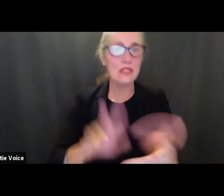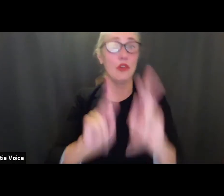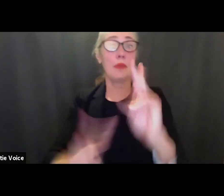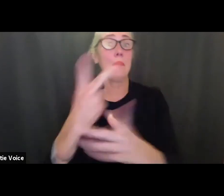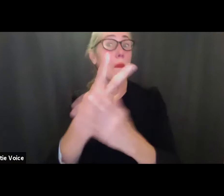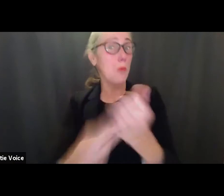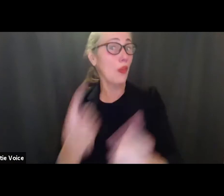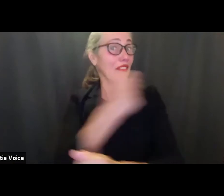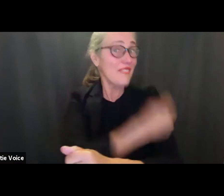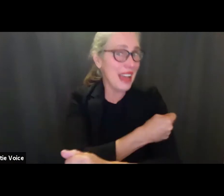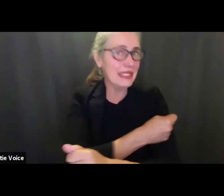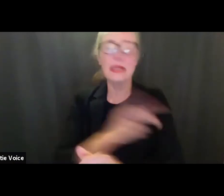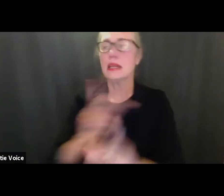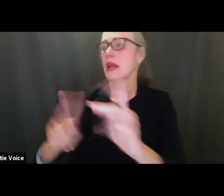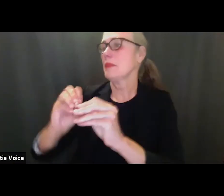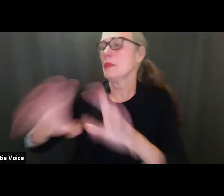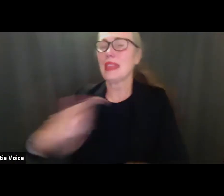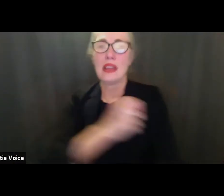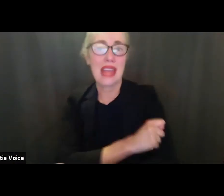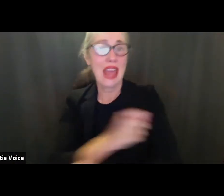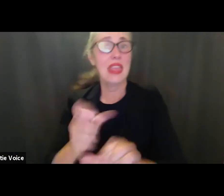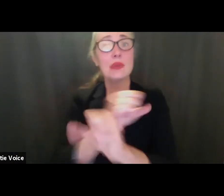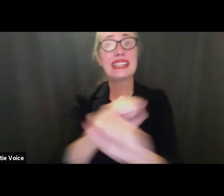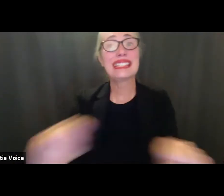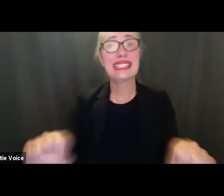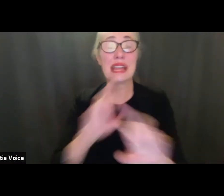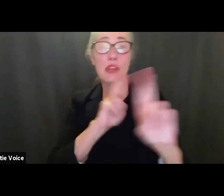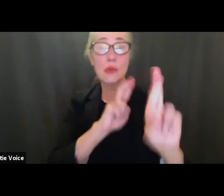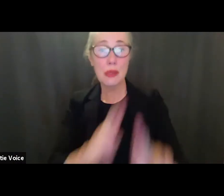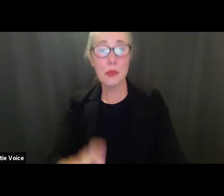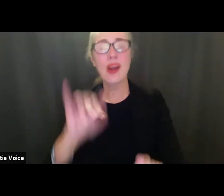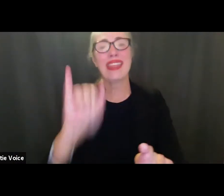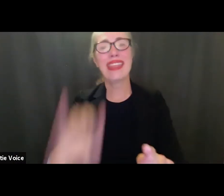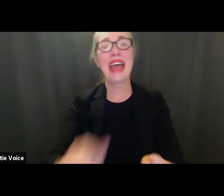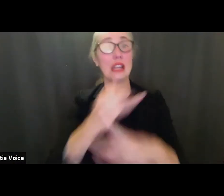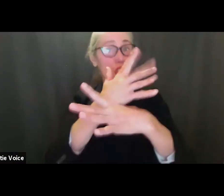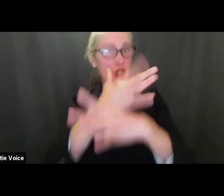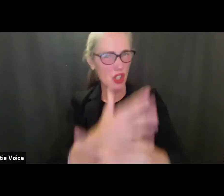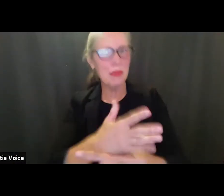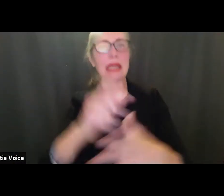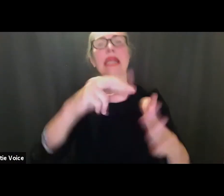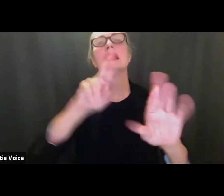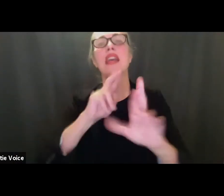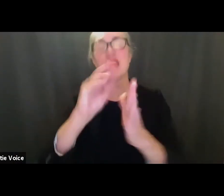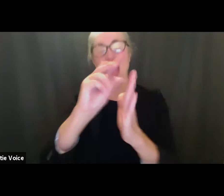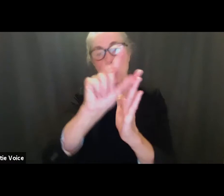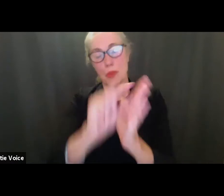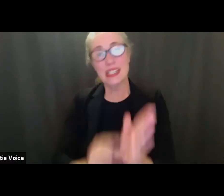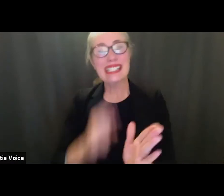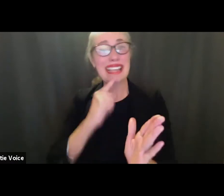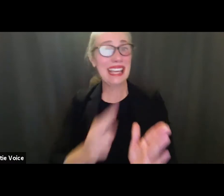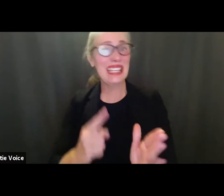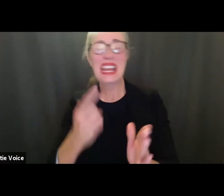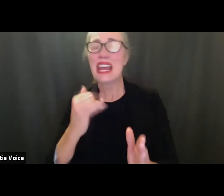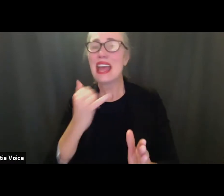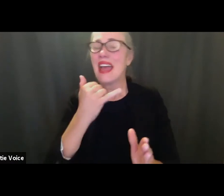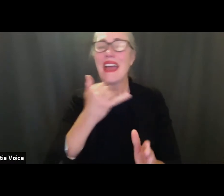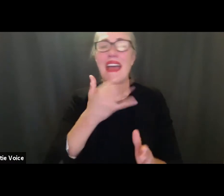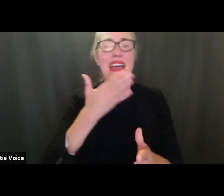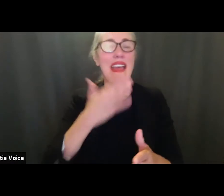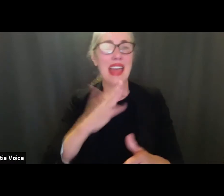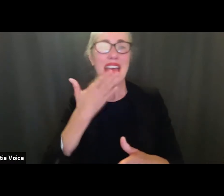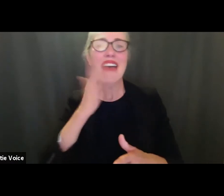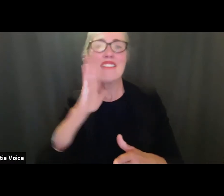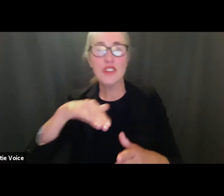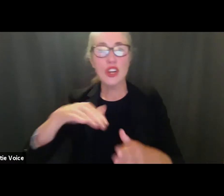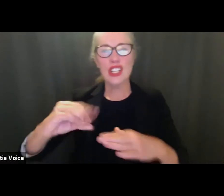published by the Federal Institute for Vaccines and Biomedicines in Germany stating adverse effects following COVID vaccination in children aged